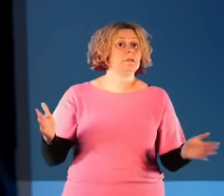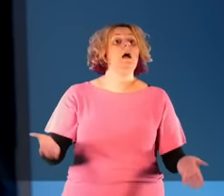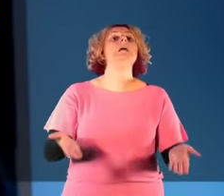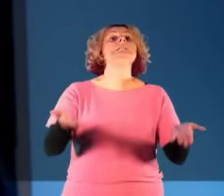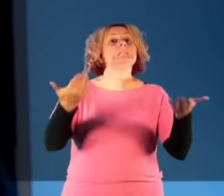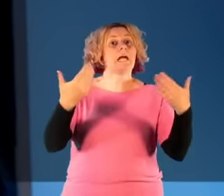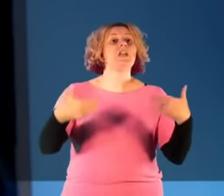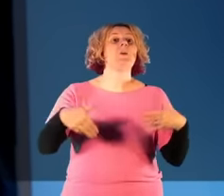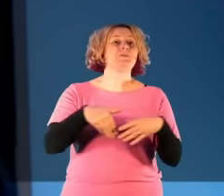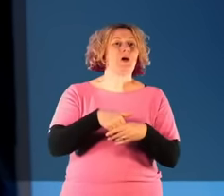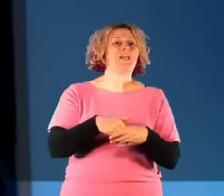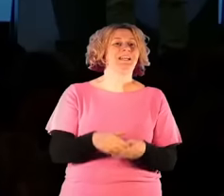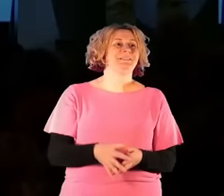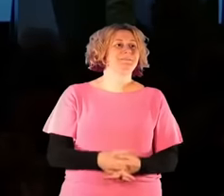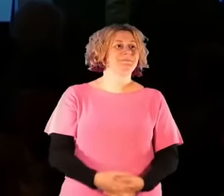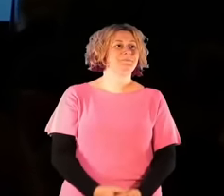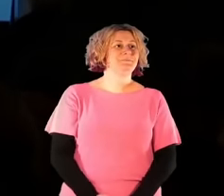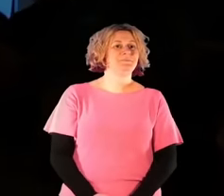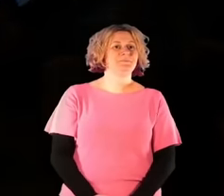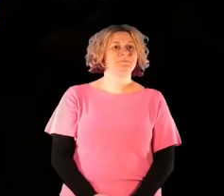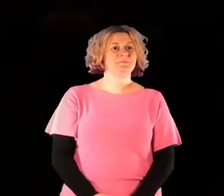up?